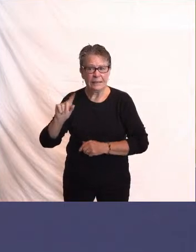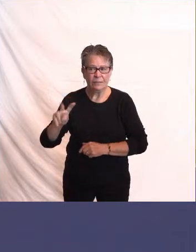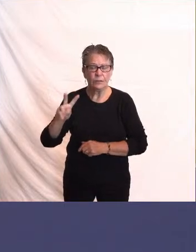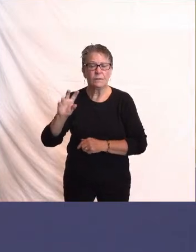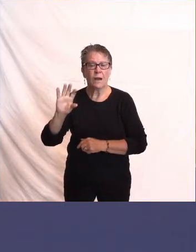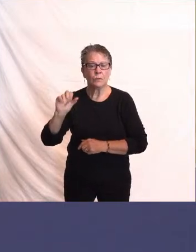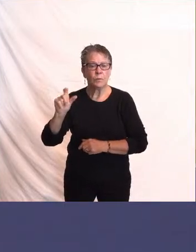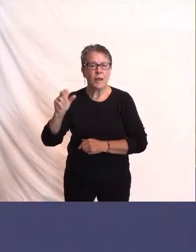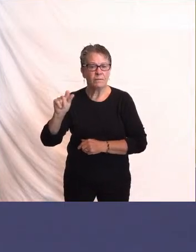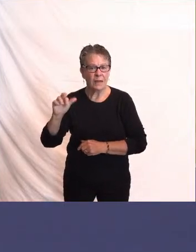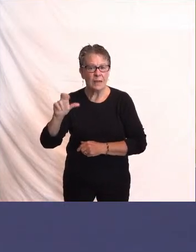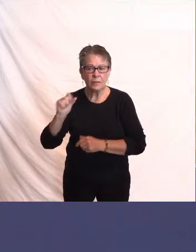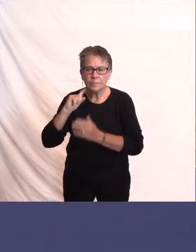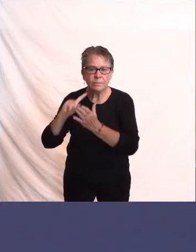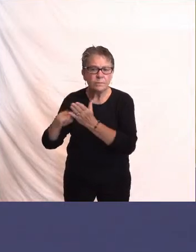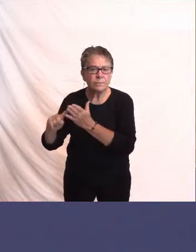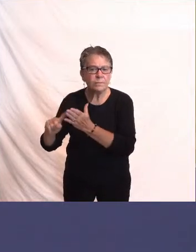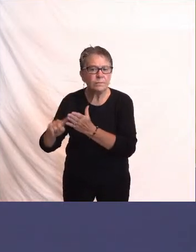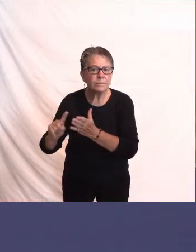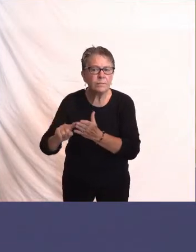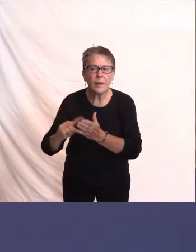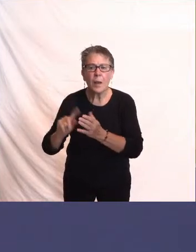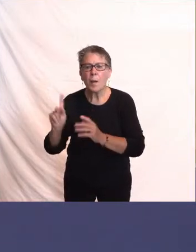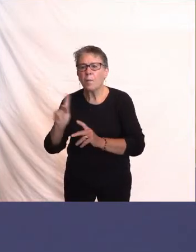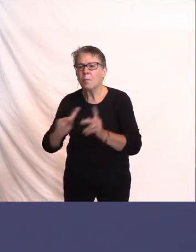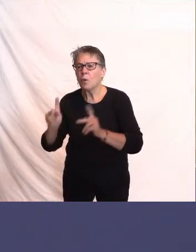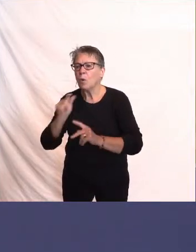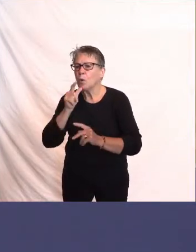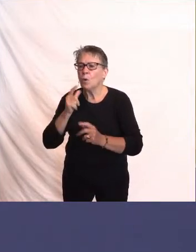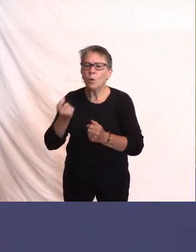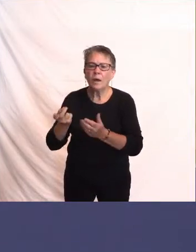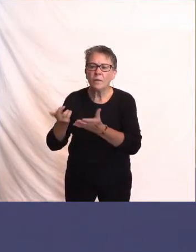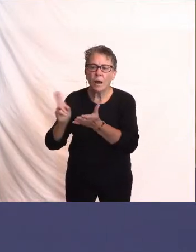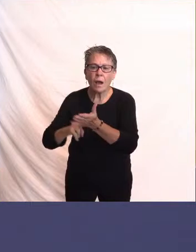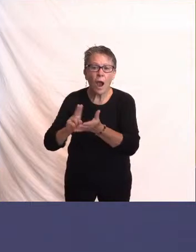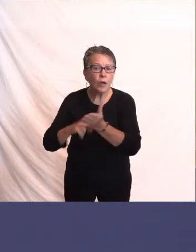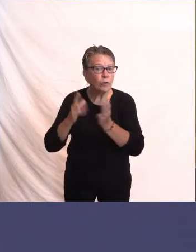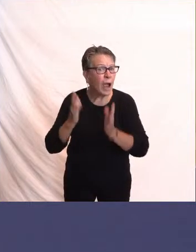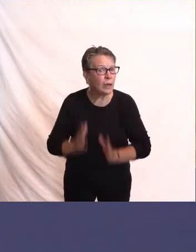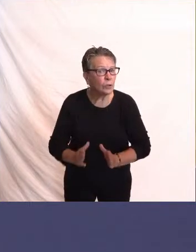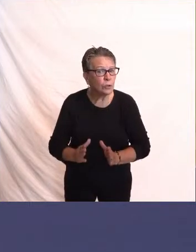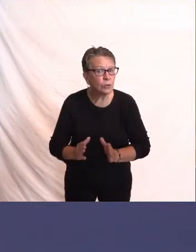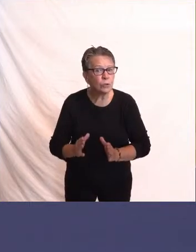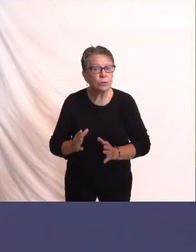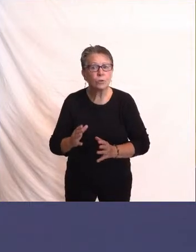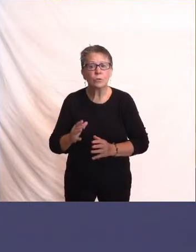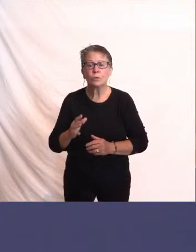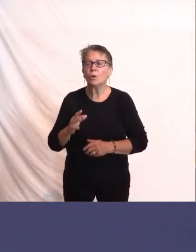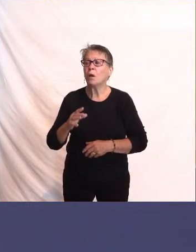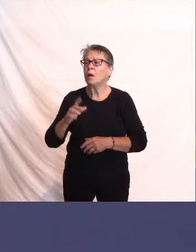contractors that take a down payment and don't show up. That could either be done online at